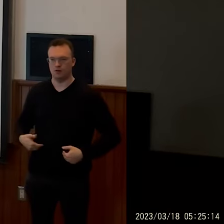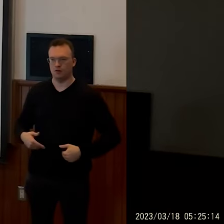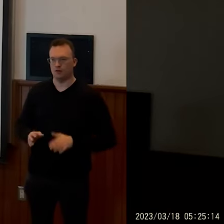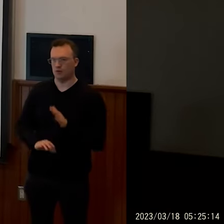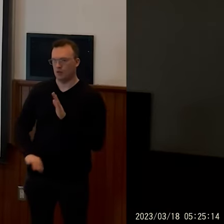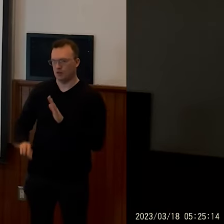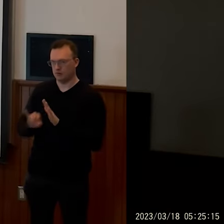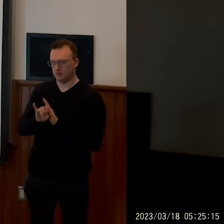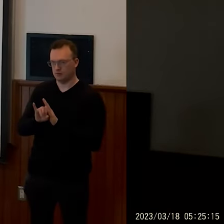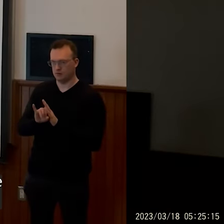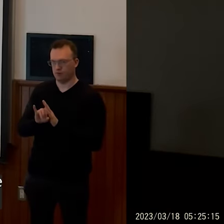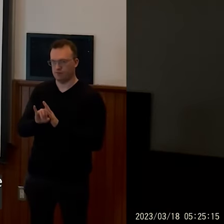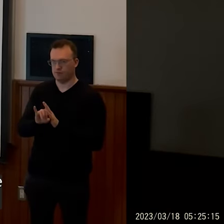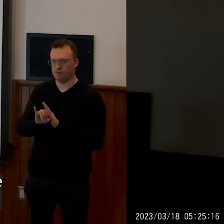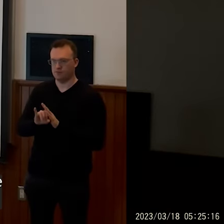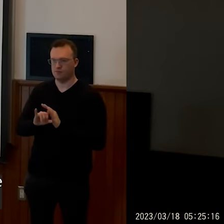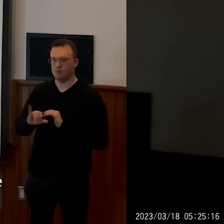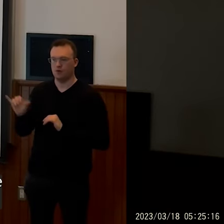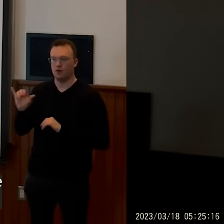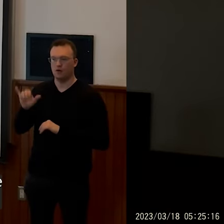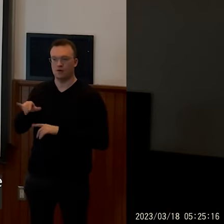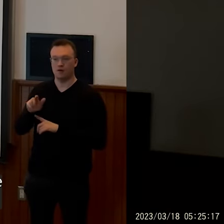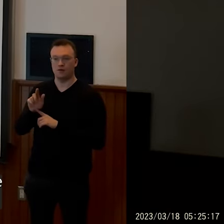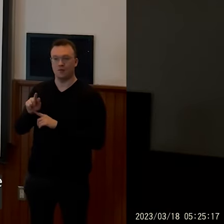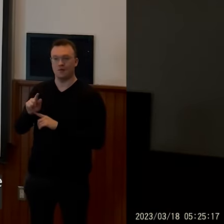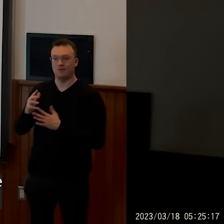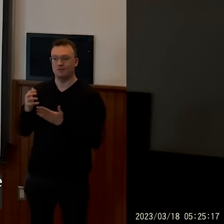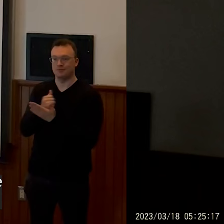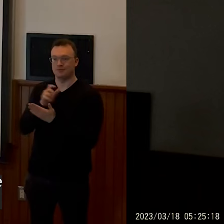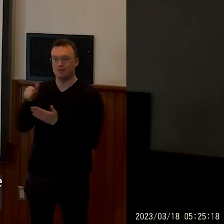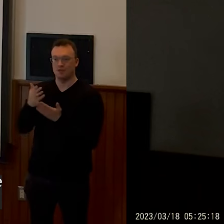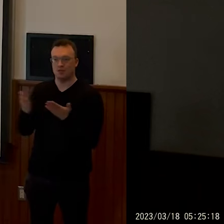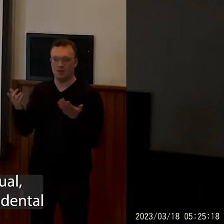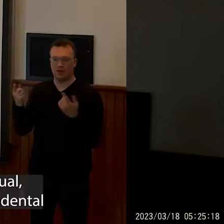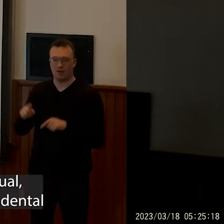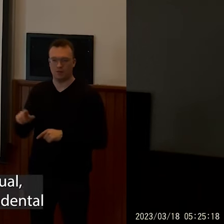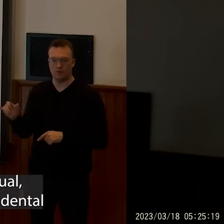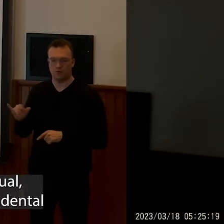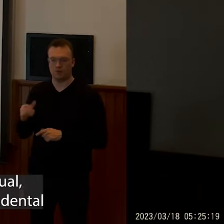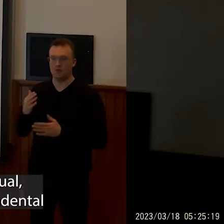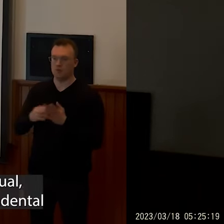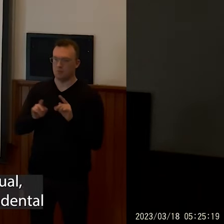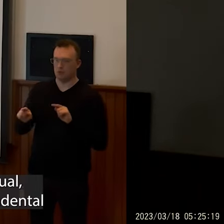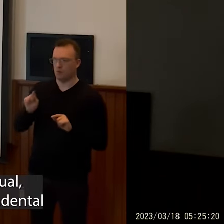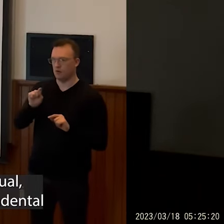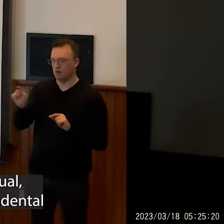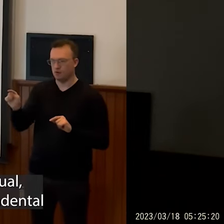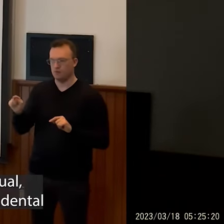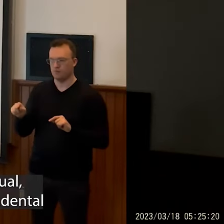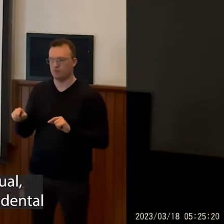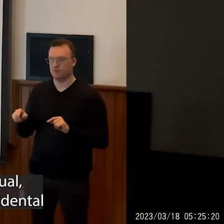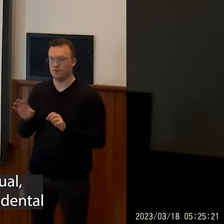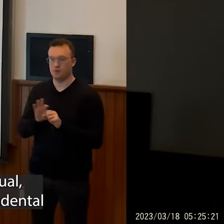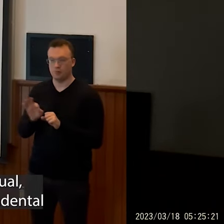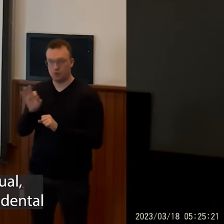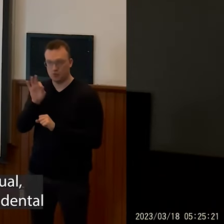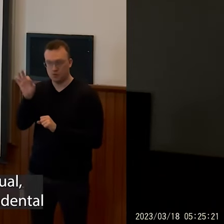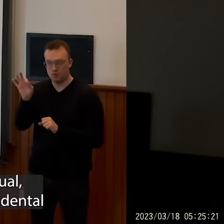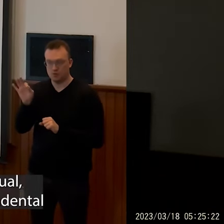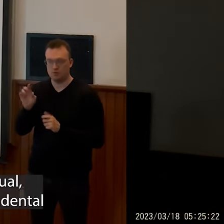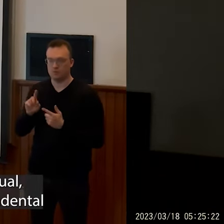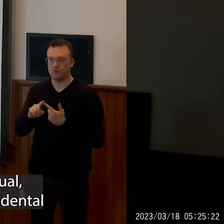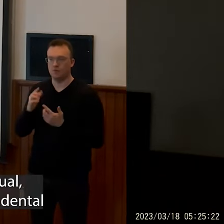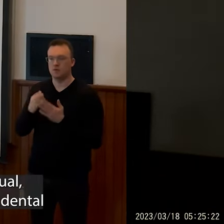identity, and at this moment, something else is happening now. And for some people, it might be spiritual, for